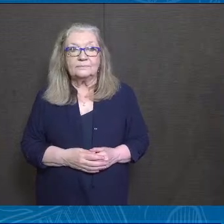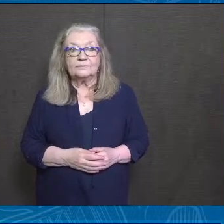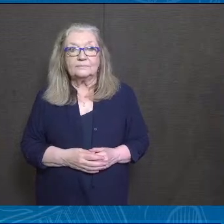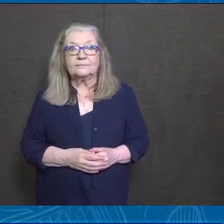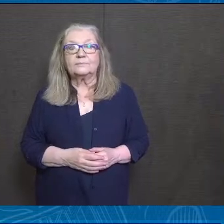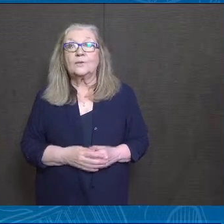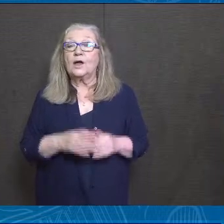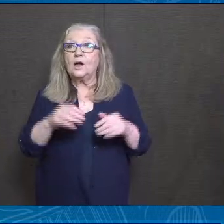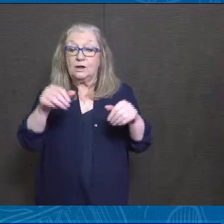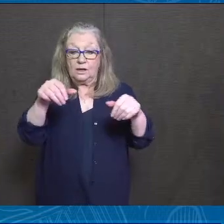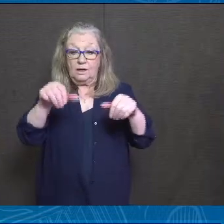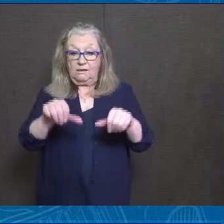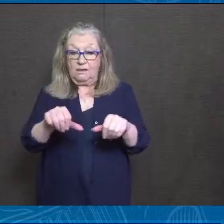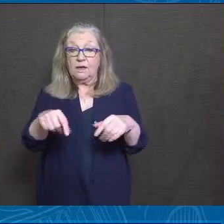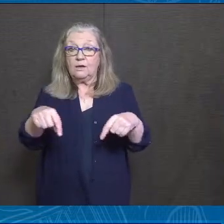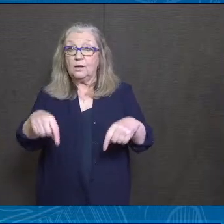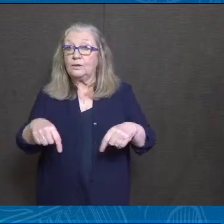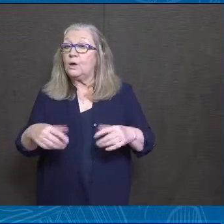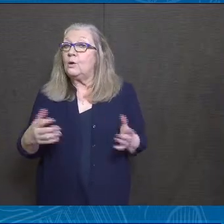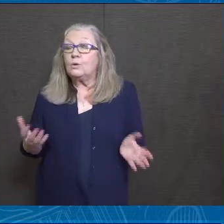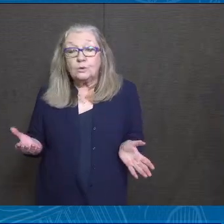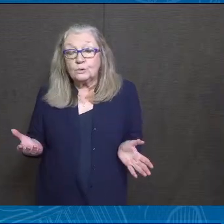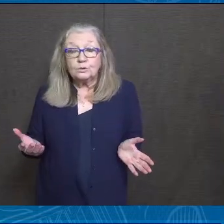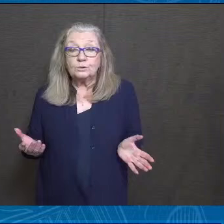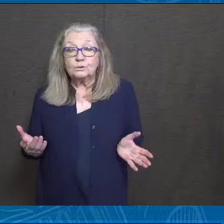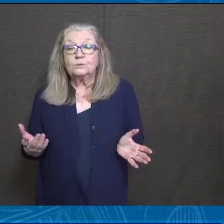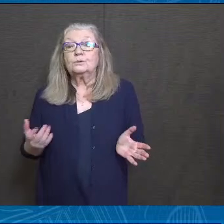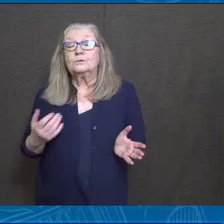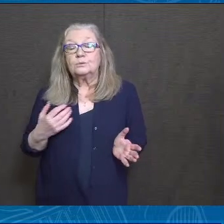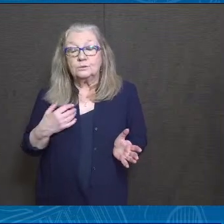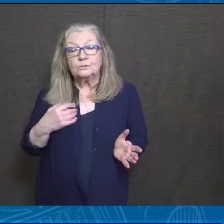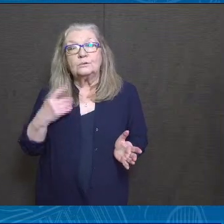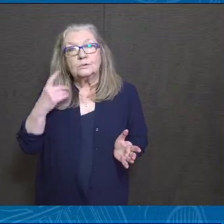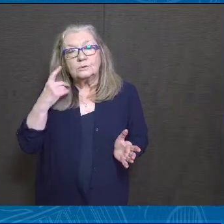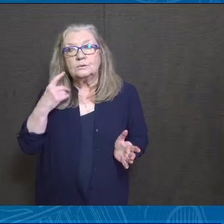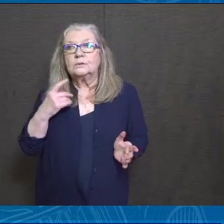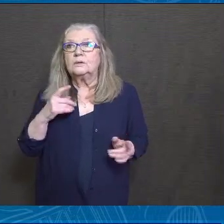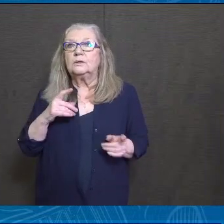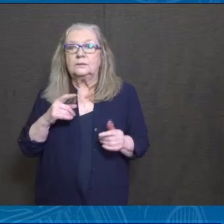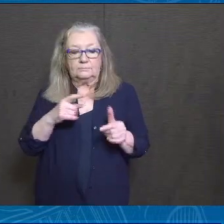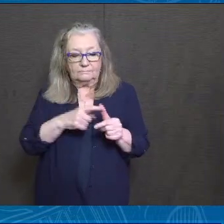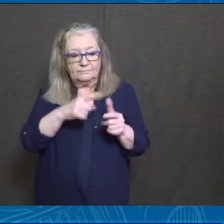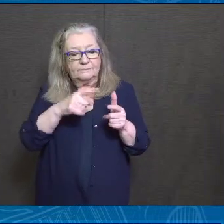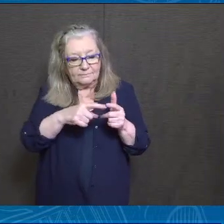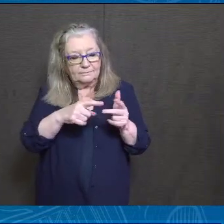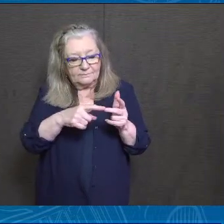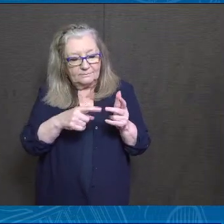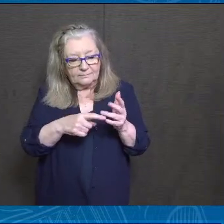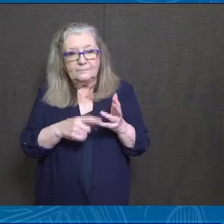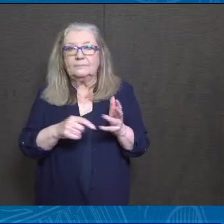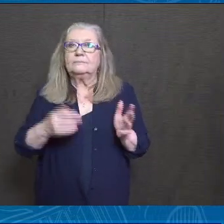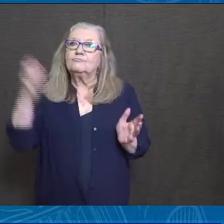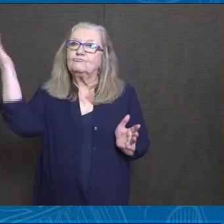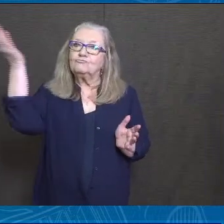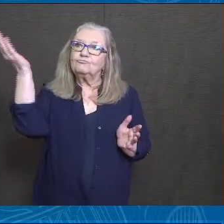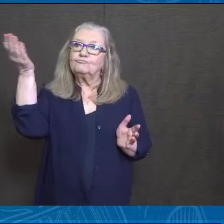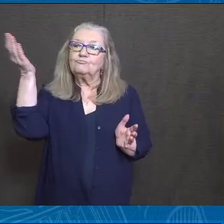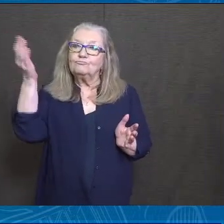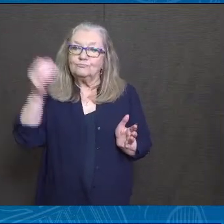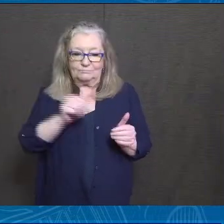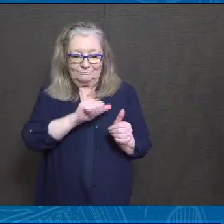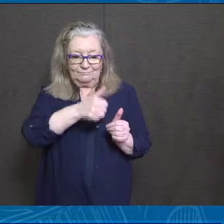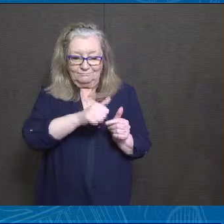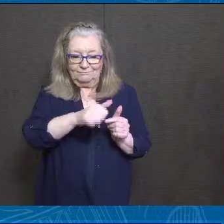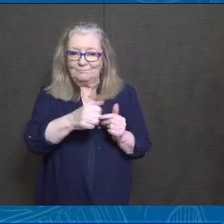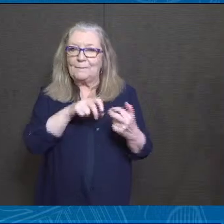What follows now is a series of presentations, talks by each of our panelists.